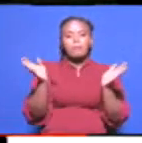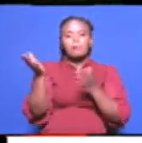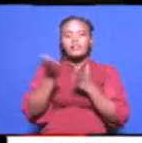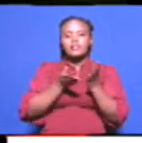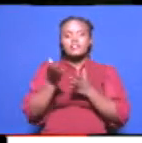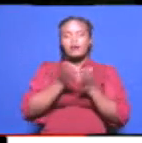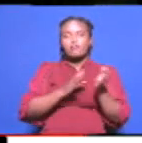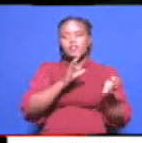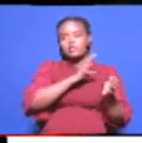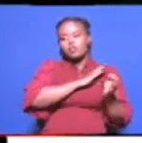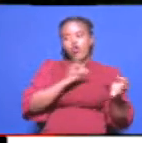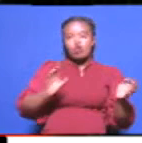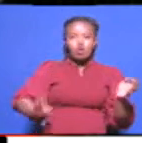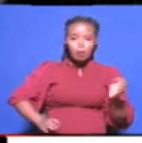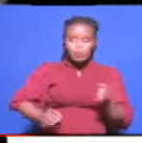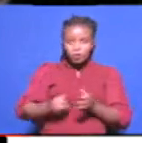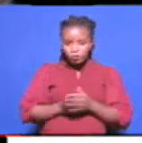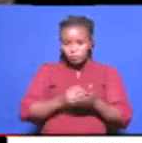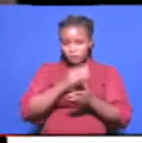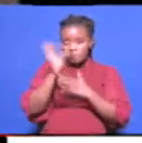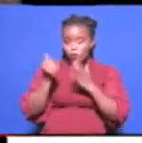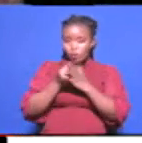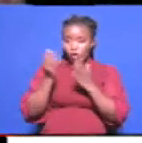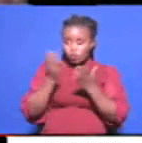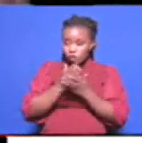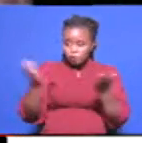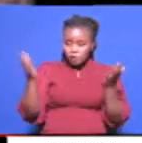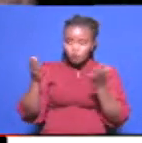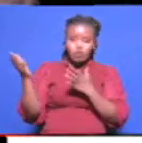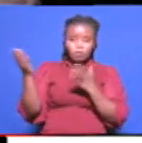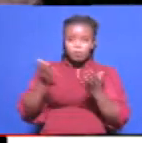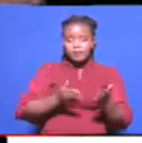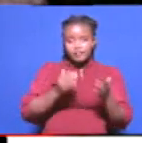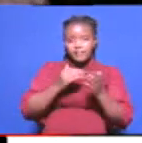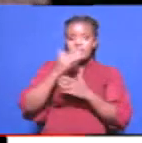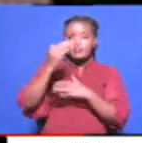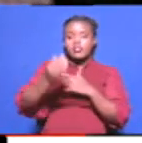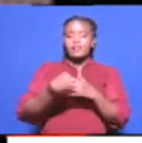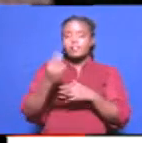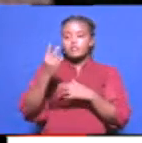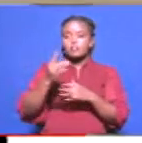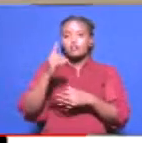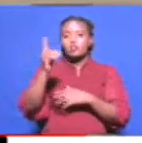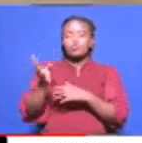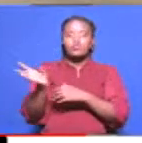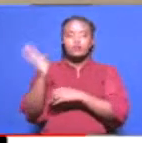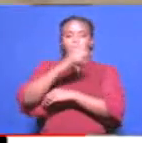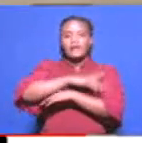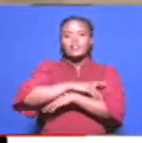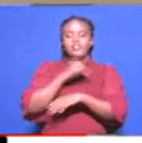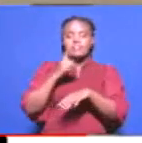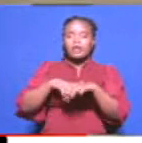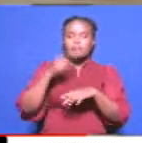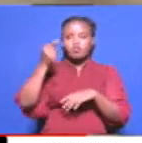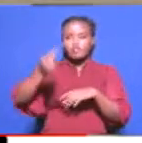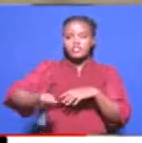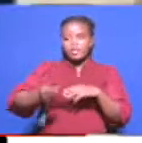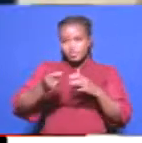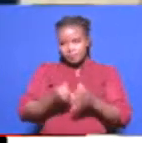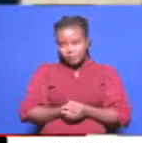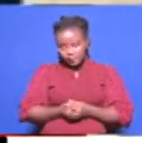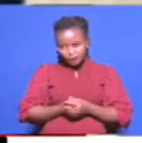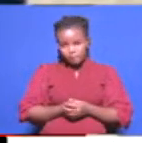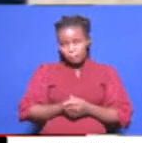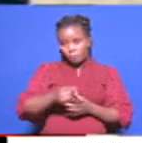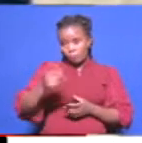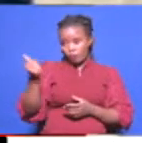instruments are to be presented to the Public Service Commission within 21 days from the date of judgment. Elsewhere, an Eldoret